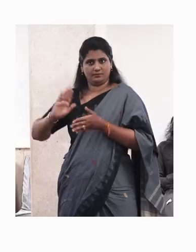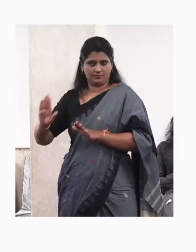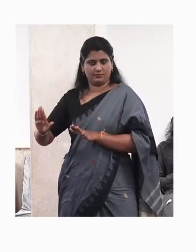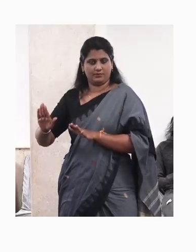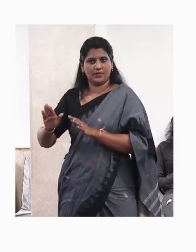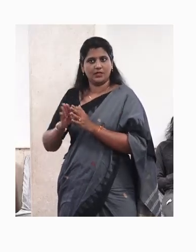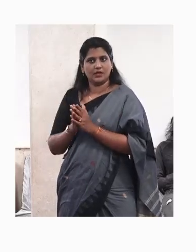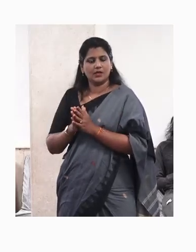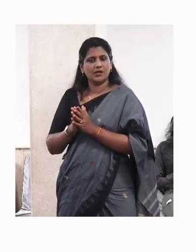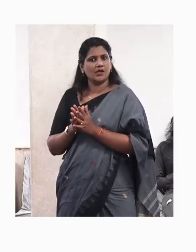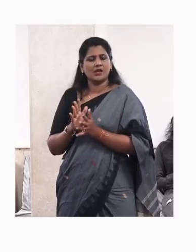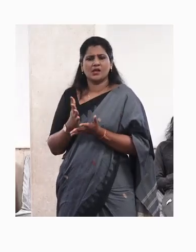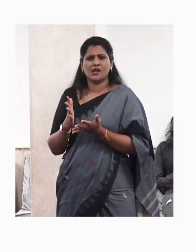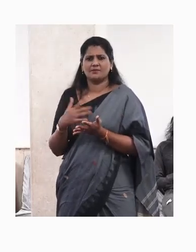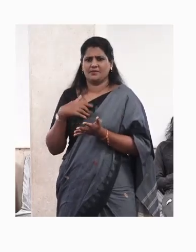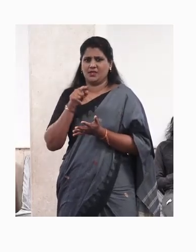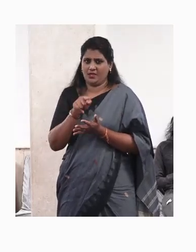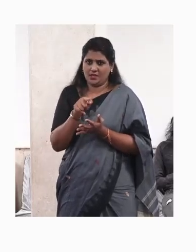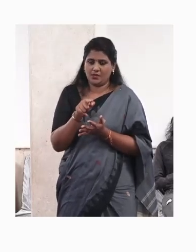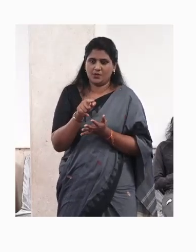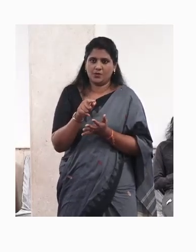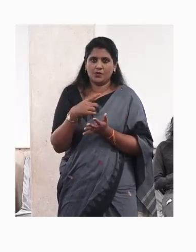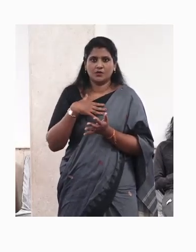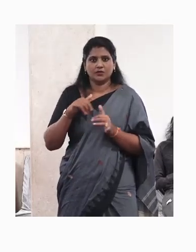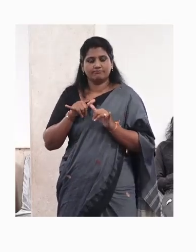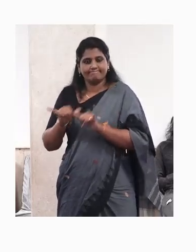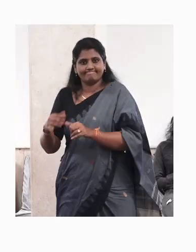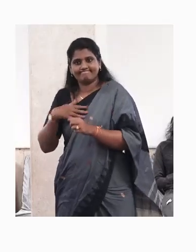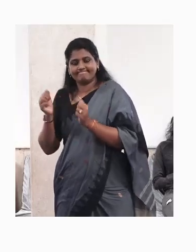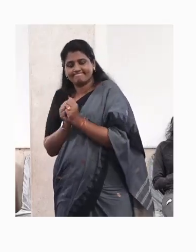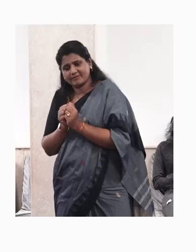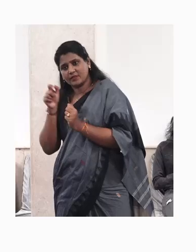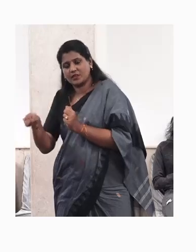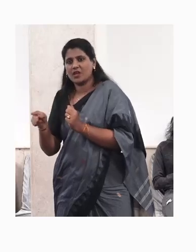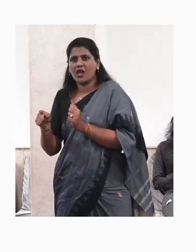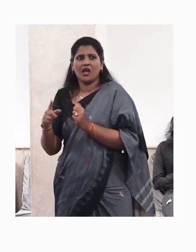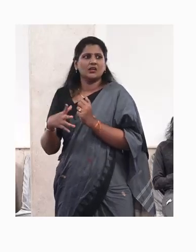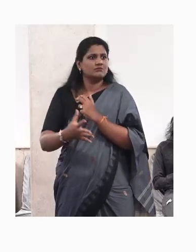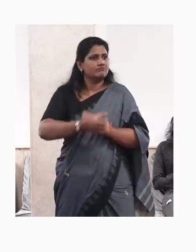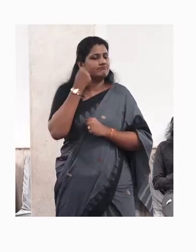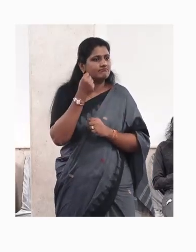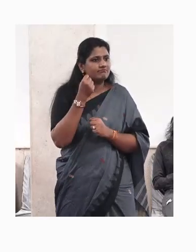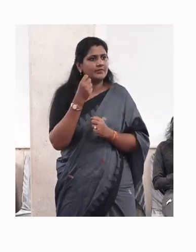is something that would stay with you and will not find,